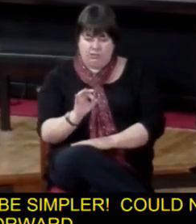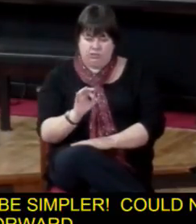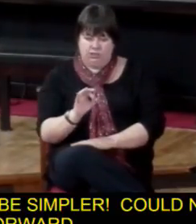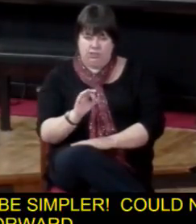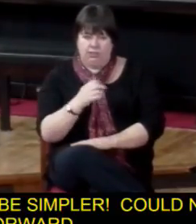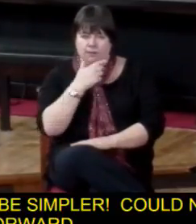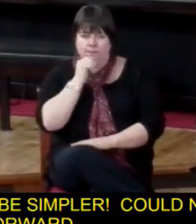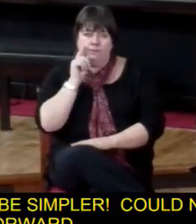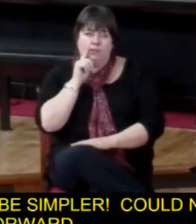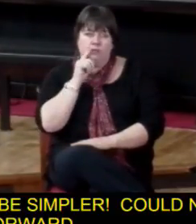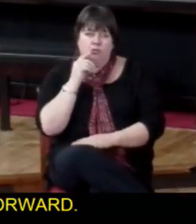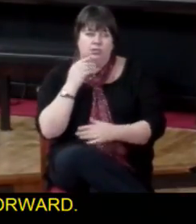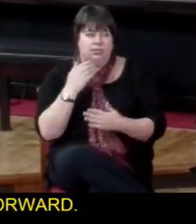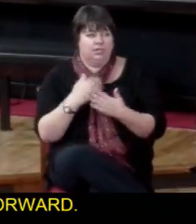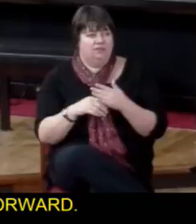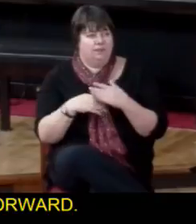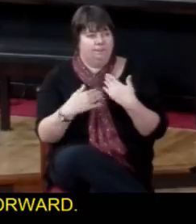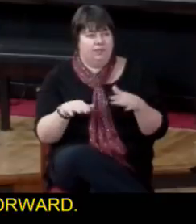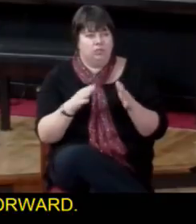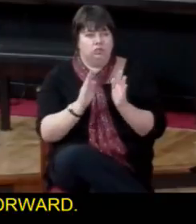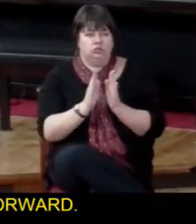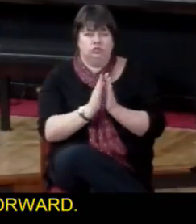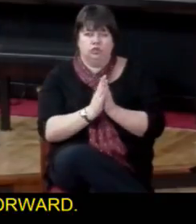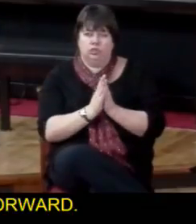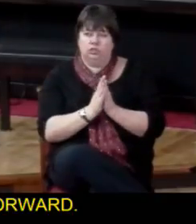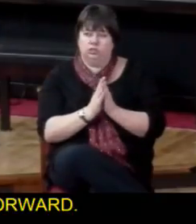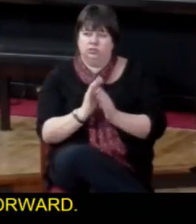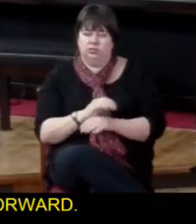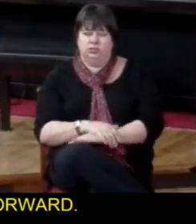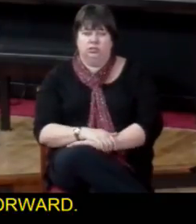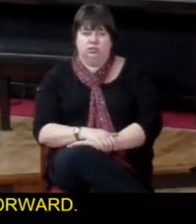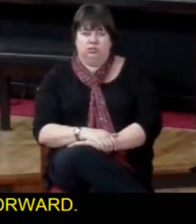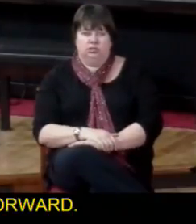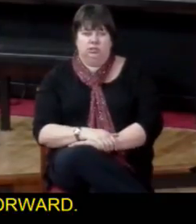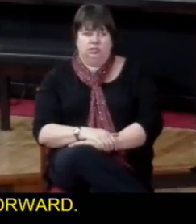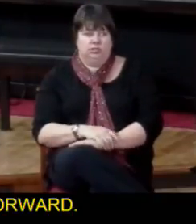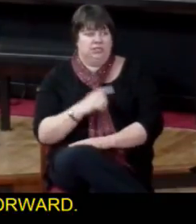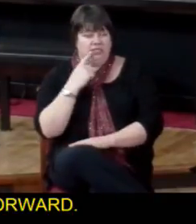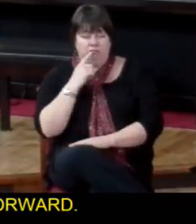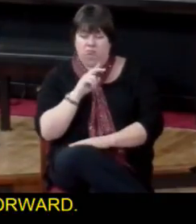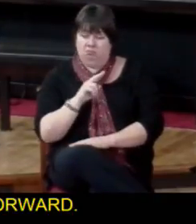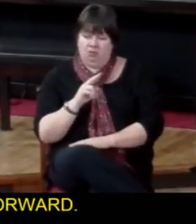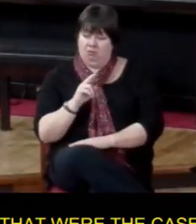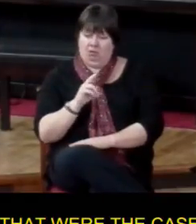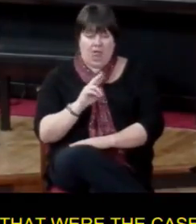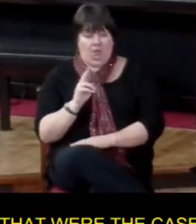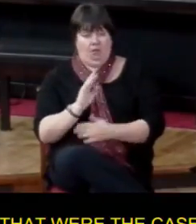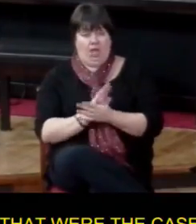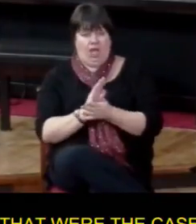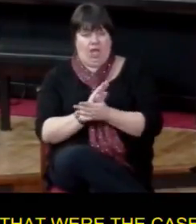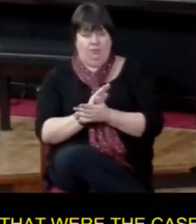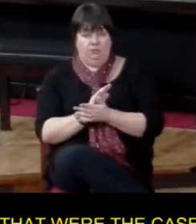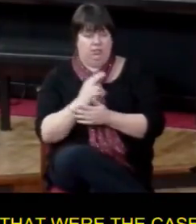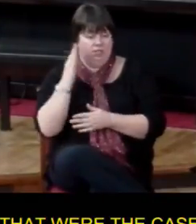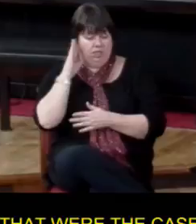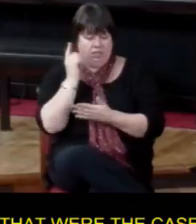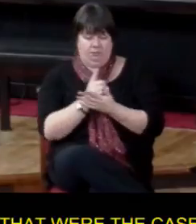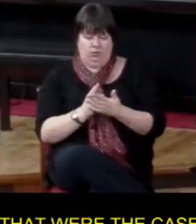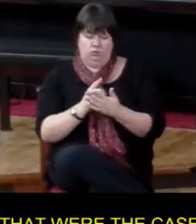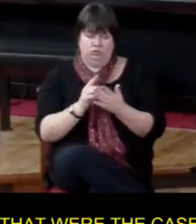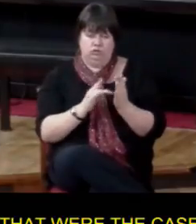non-church people said they were not unhappy hearing from their Christian